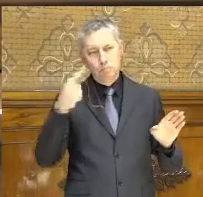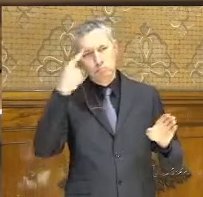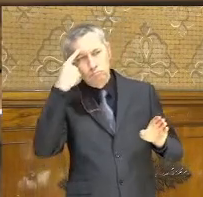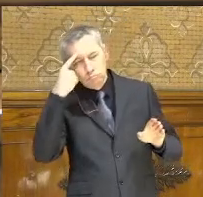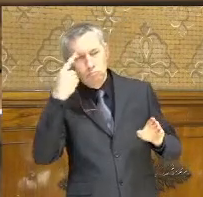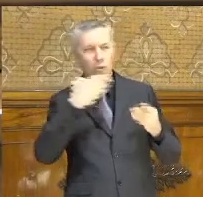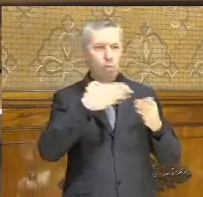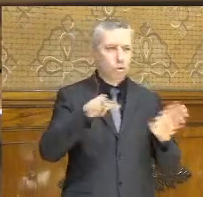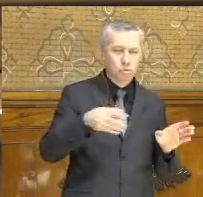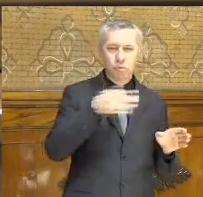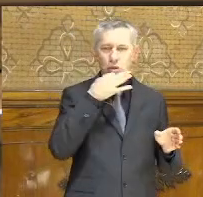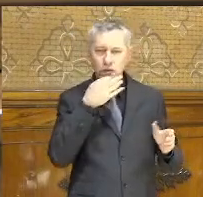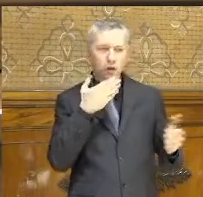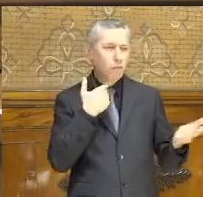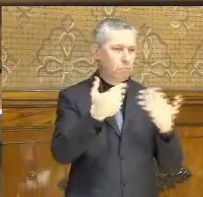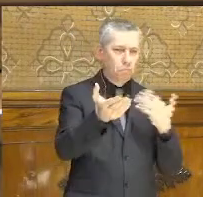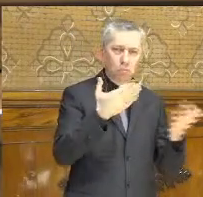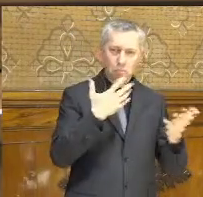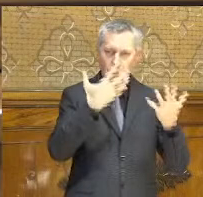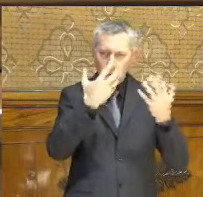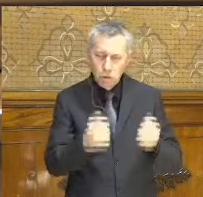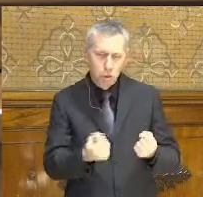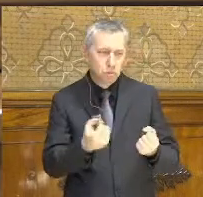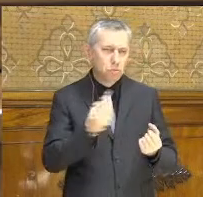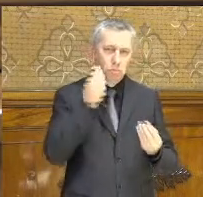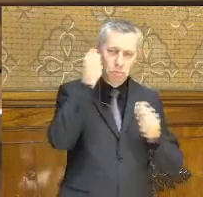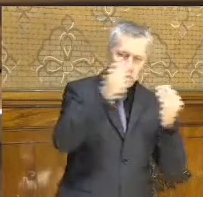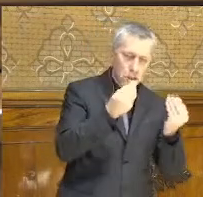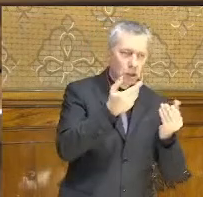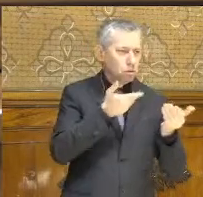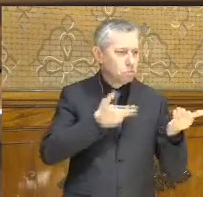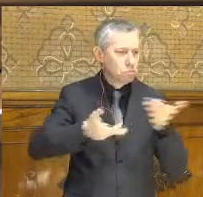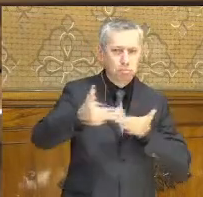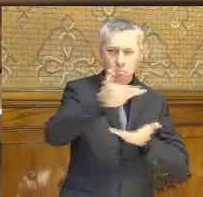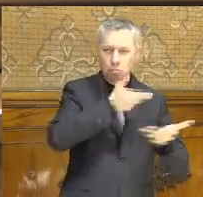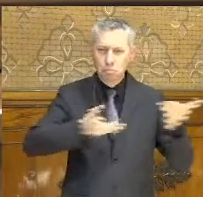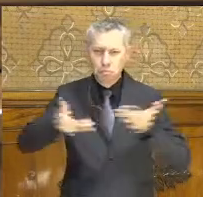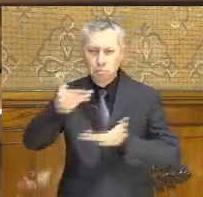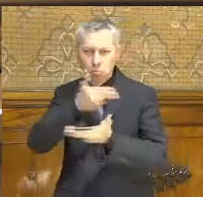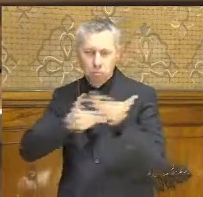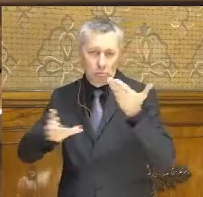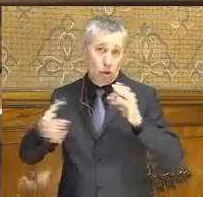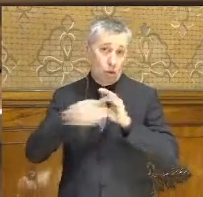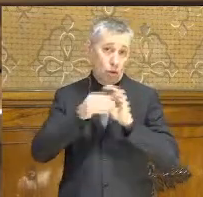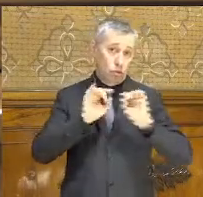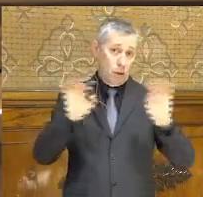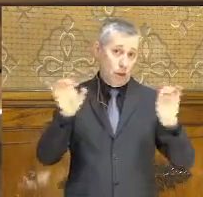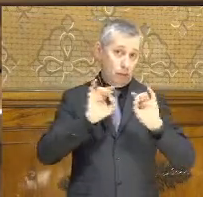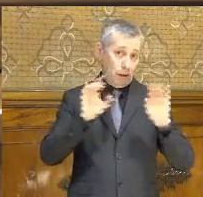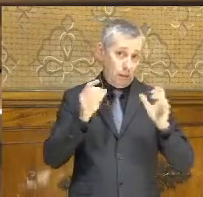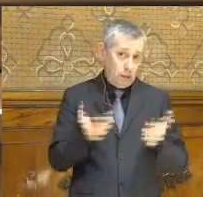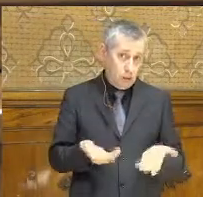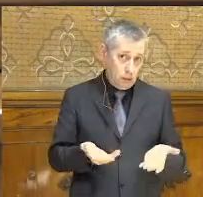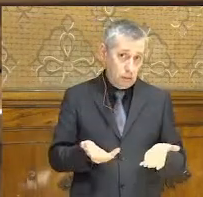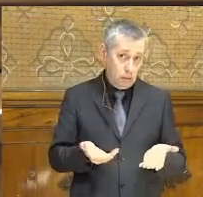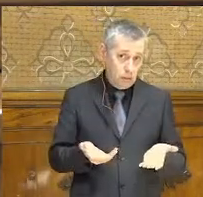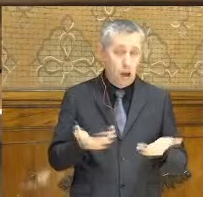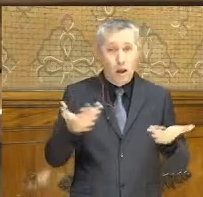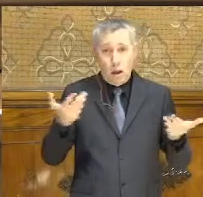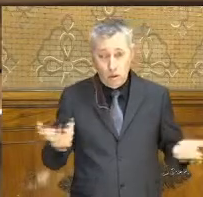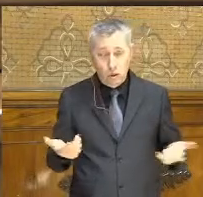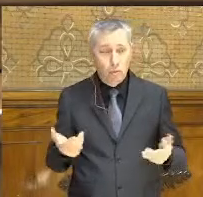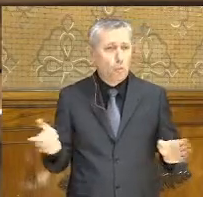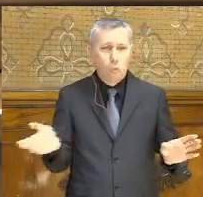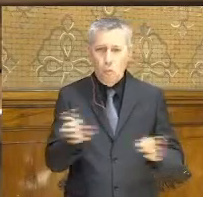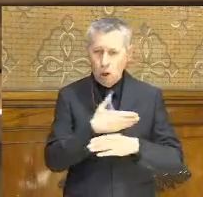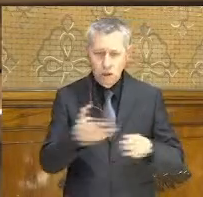talking about the unprepared here in relation to freedom. And freedom as a liminal case, not freedom as a,